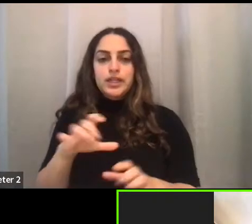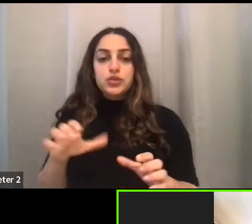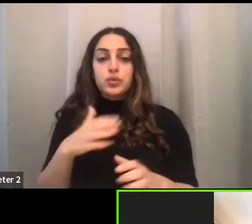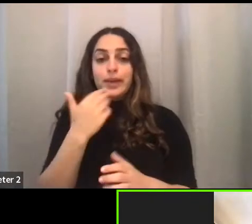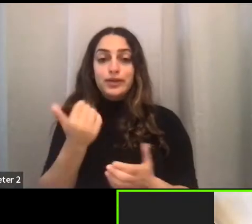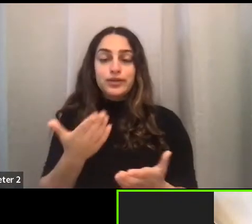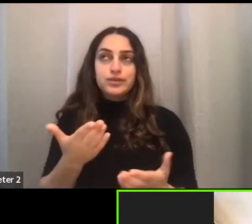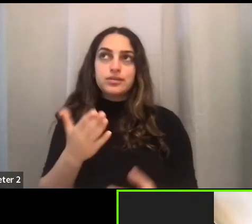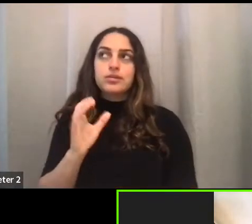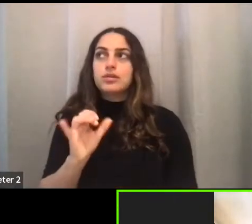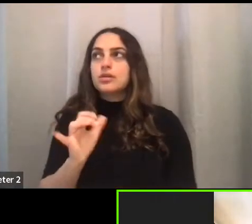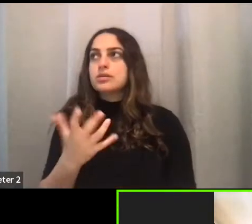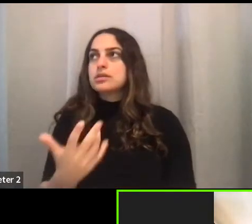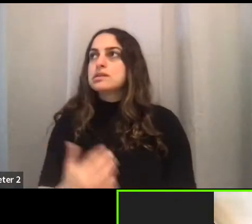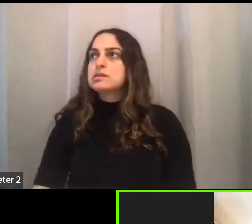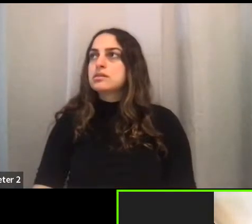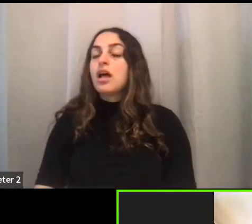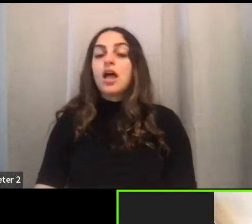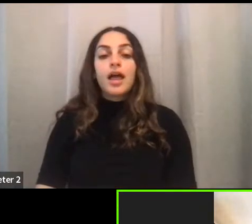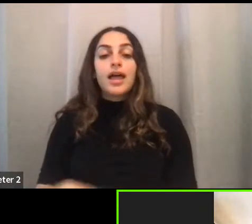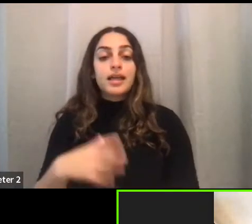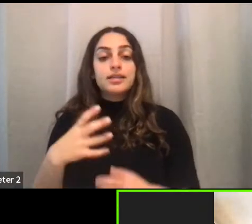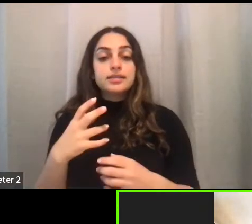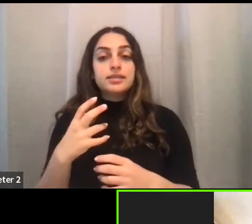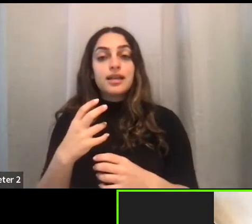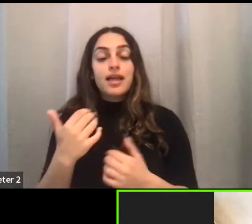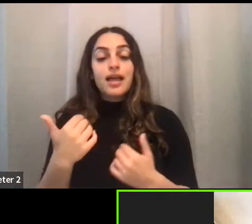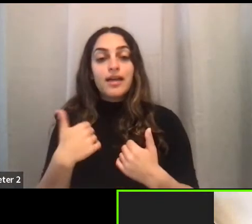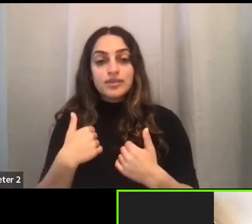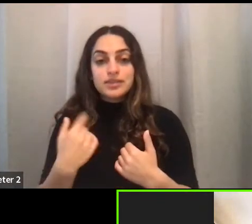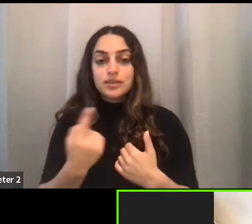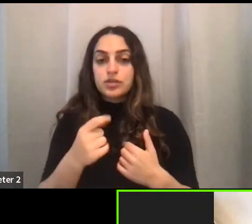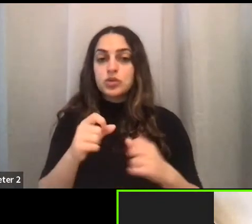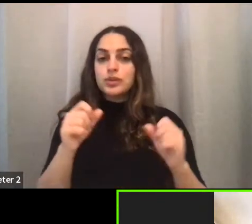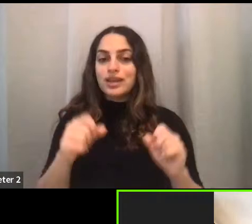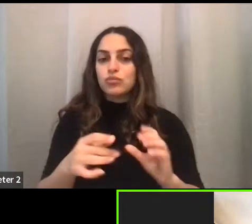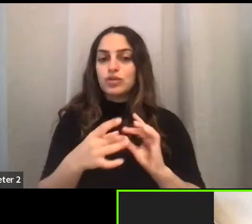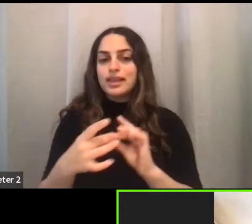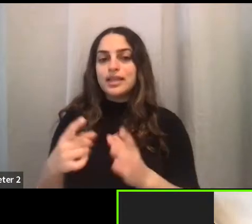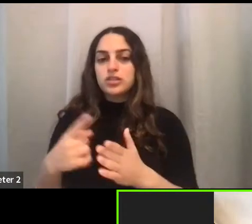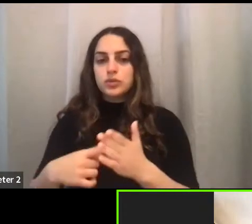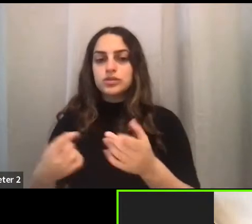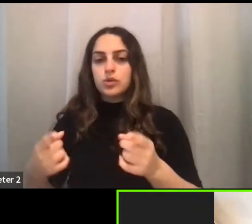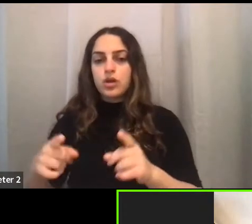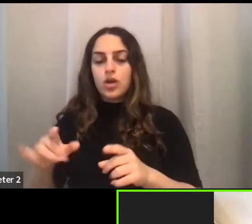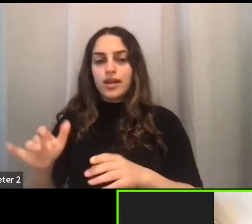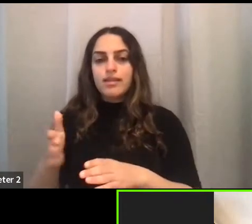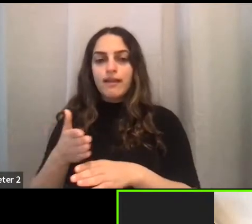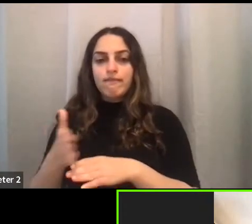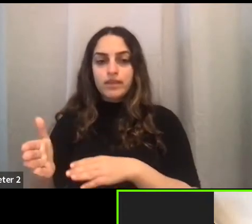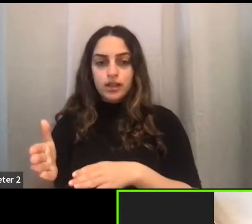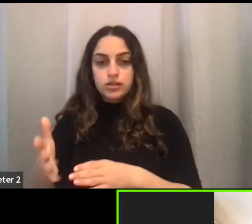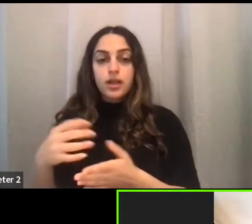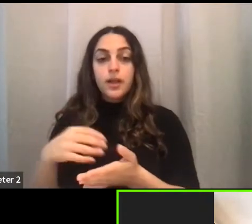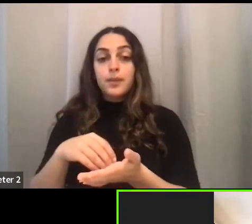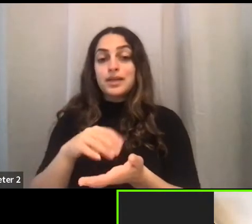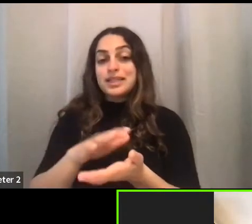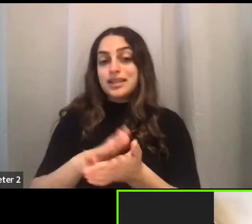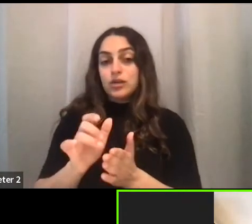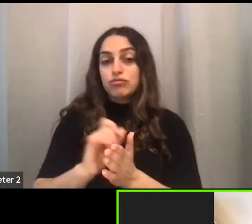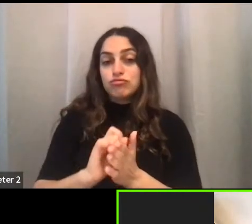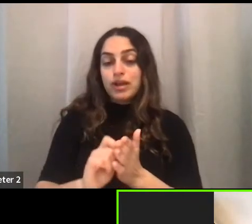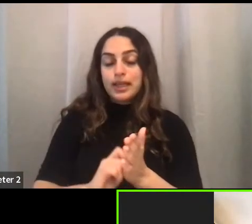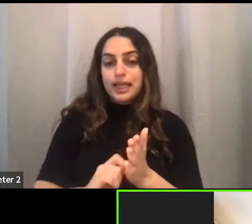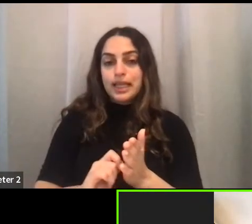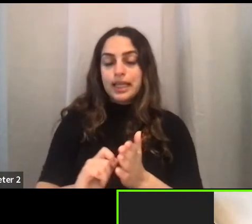oh wow this is deep is get someone that can relate to to what's going on in the field put it down in writing implement it inside of